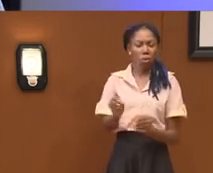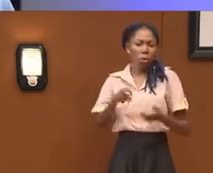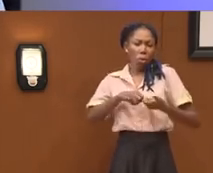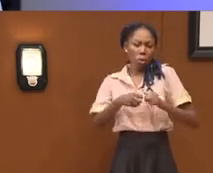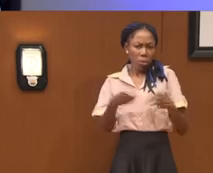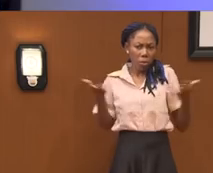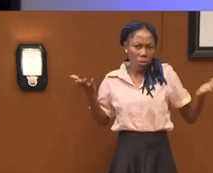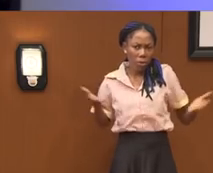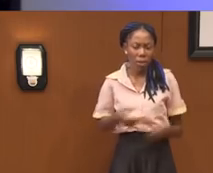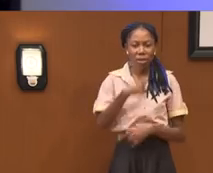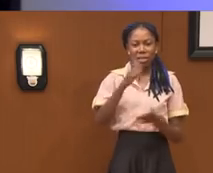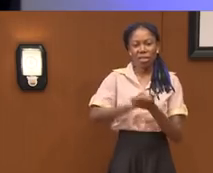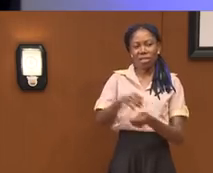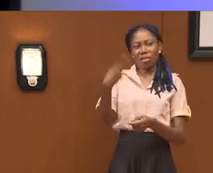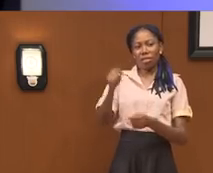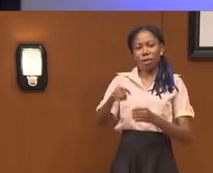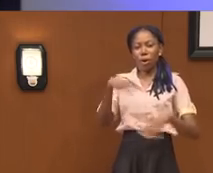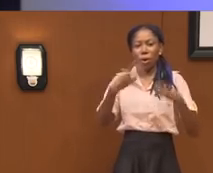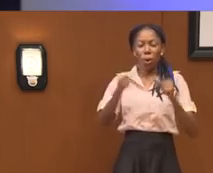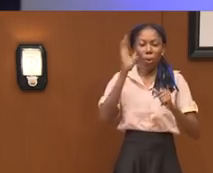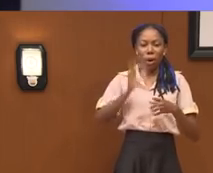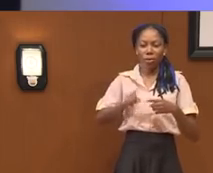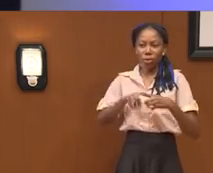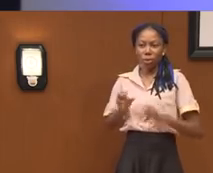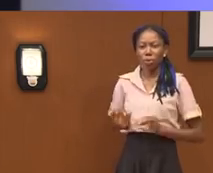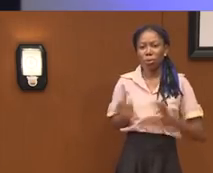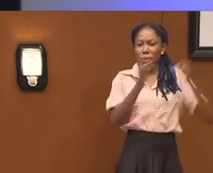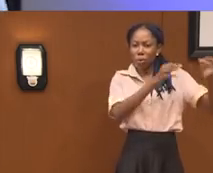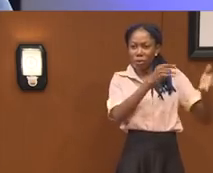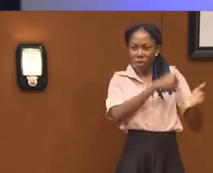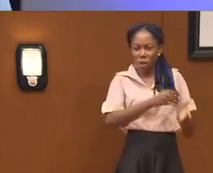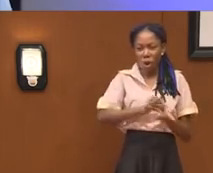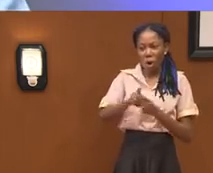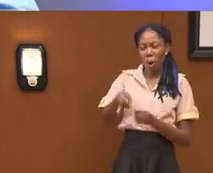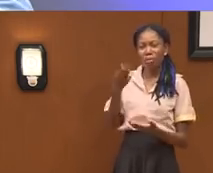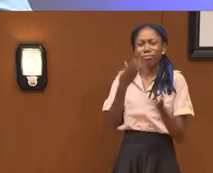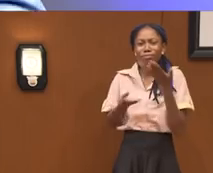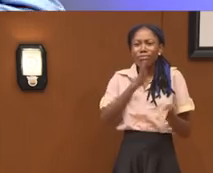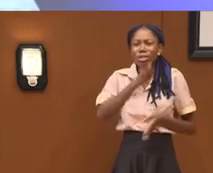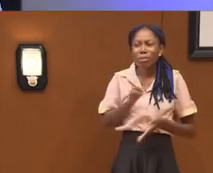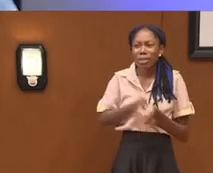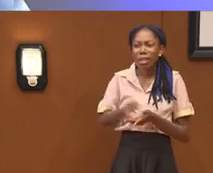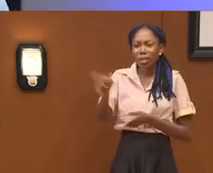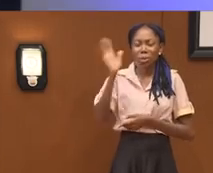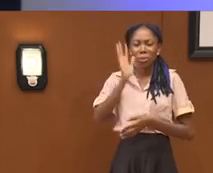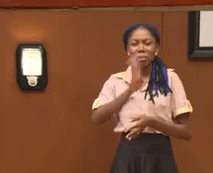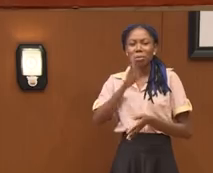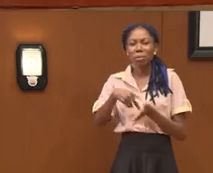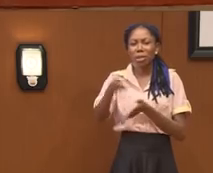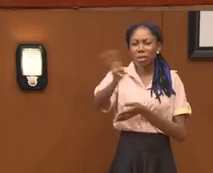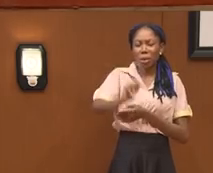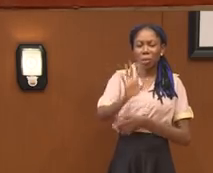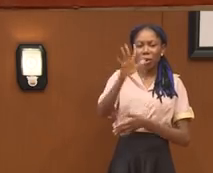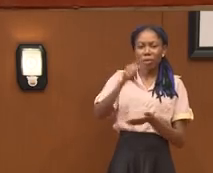adjourned, and at the end of the day, I will have to settle it outside and probably will be paying me for 5,000, in short, at his own will.